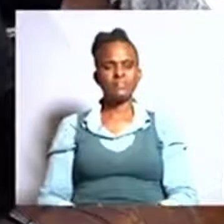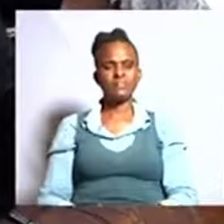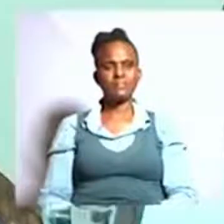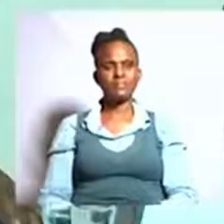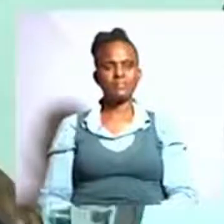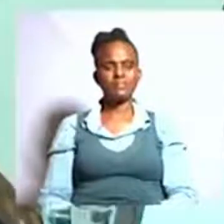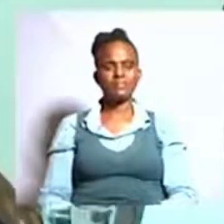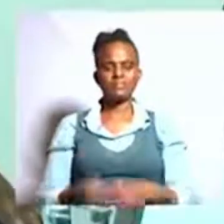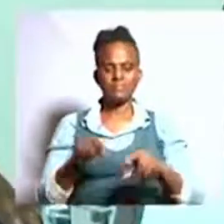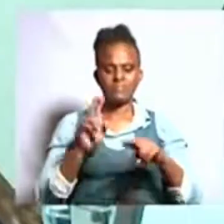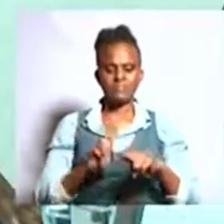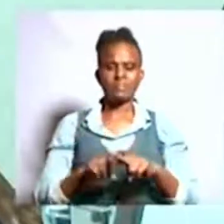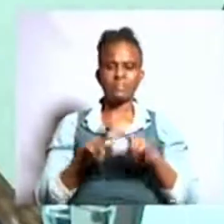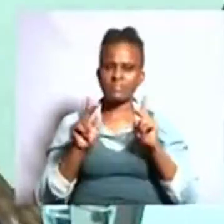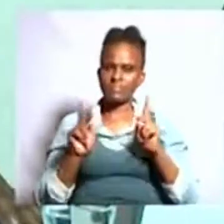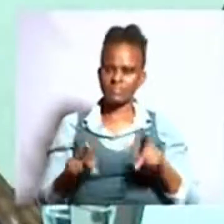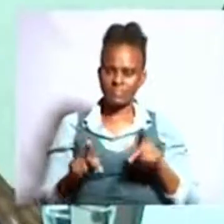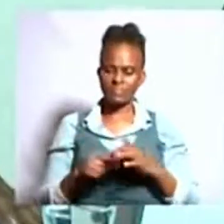Chair,